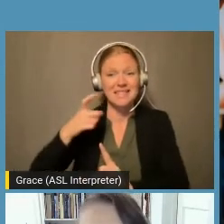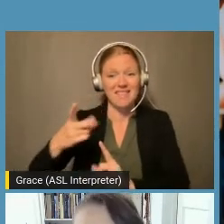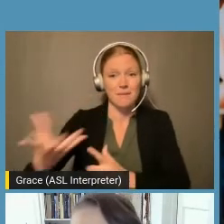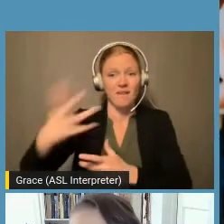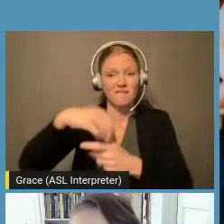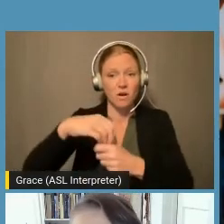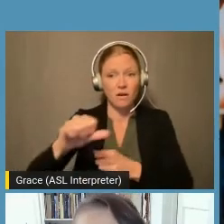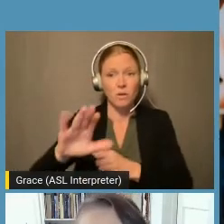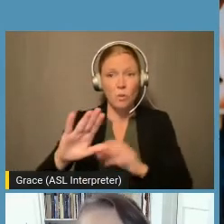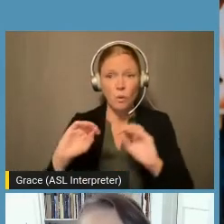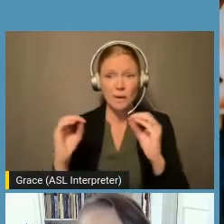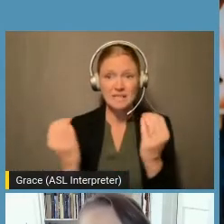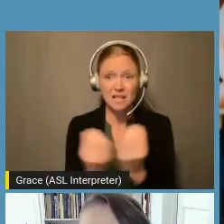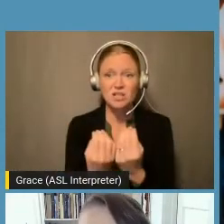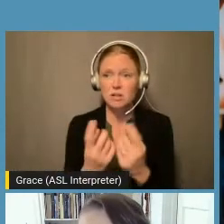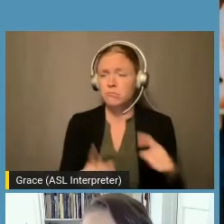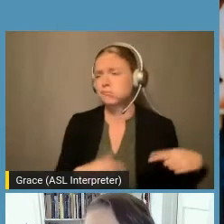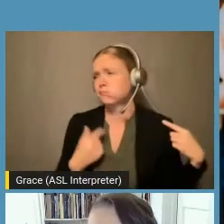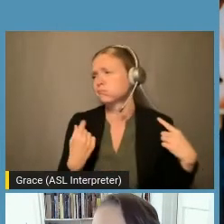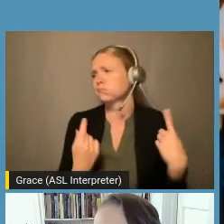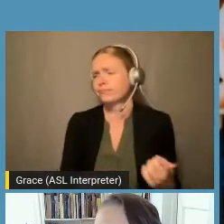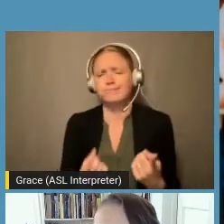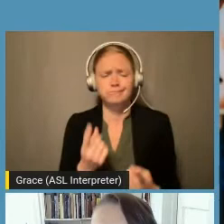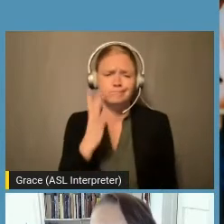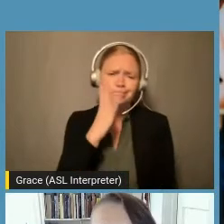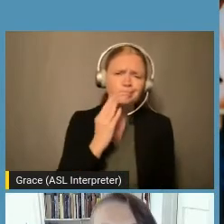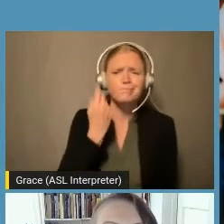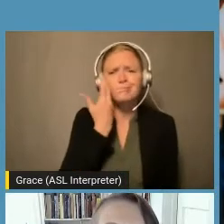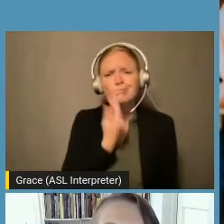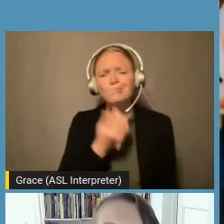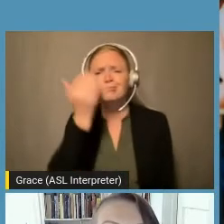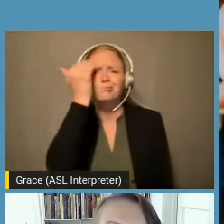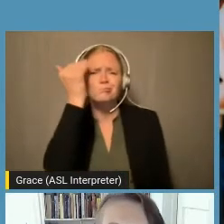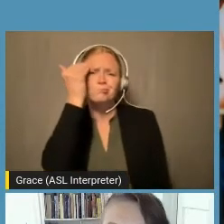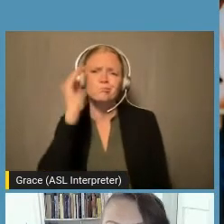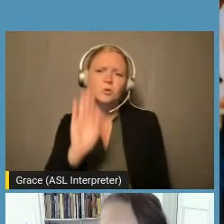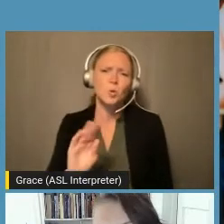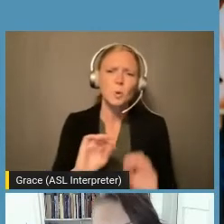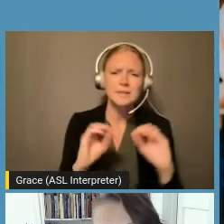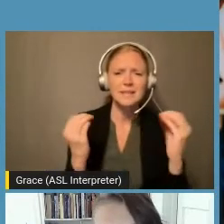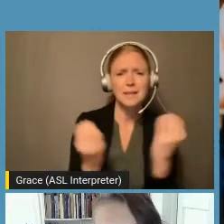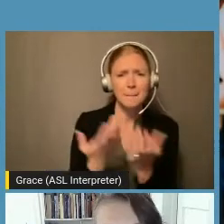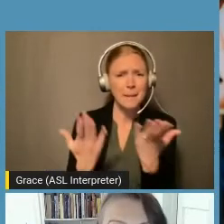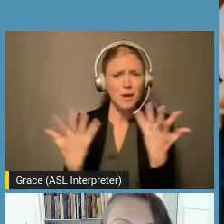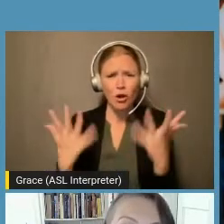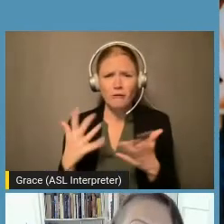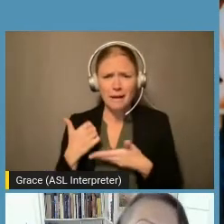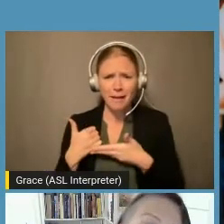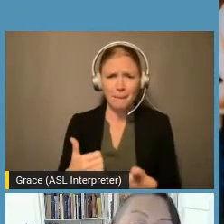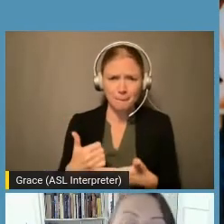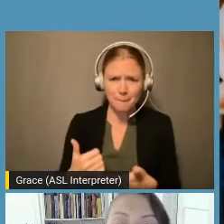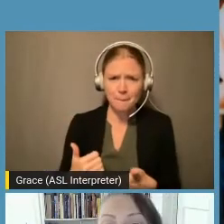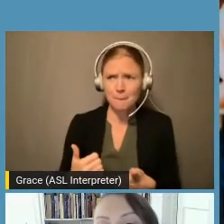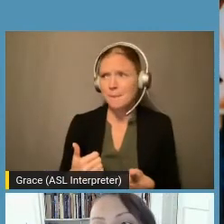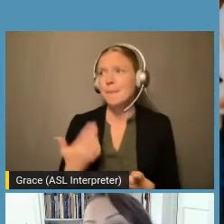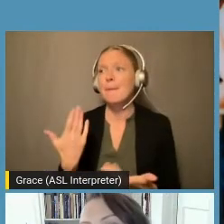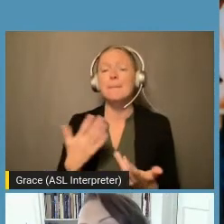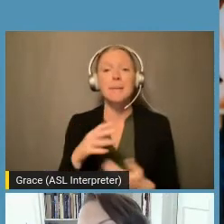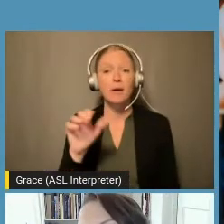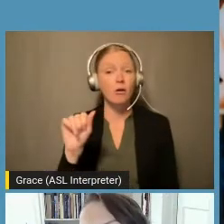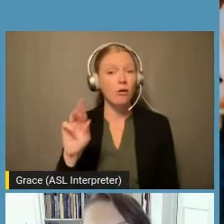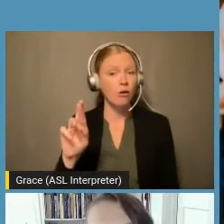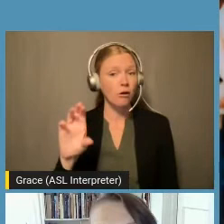with your organization for a long time. They know it. They might have helped you already with archival projects